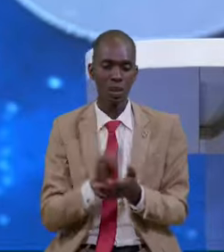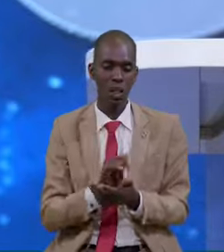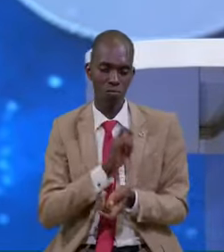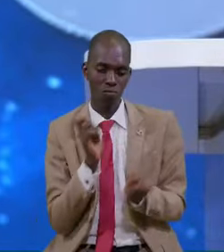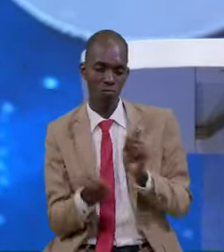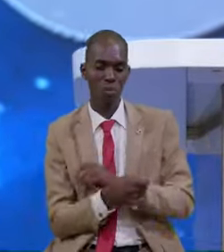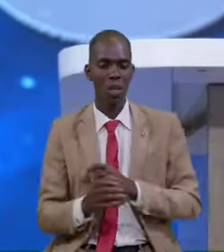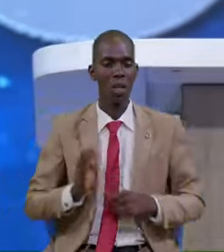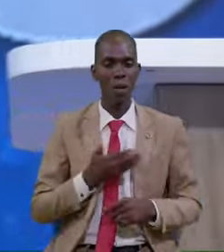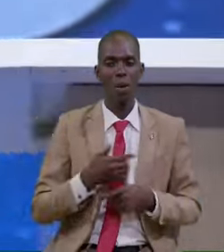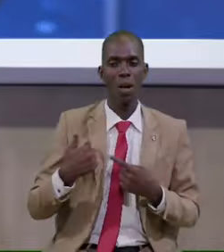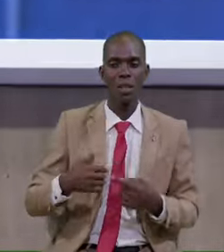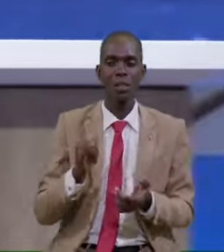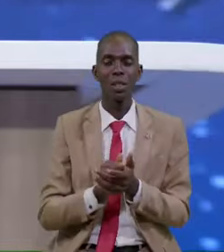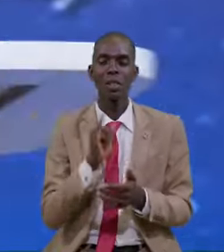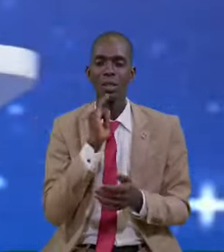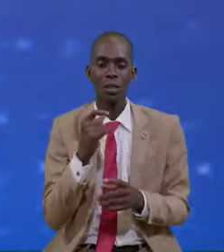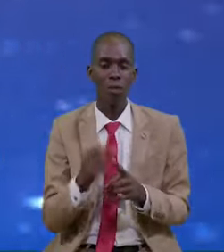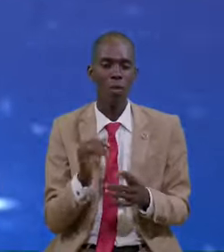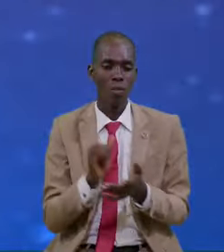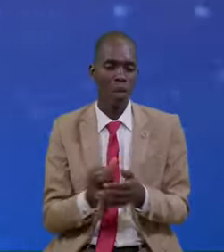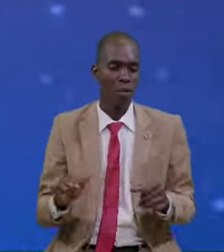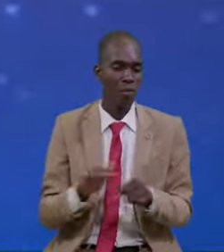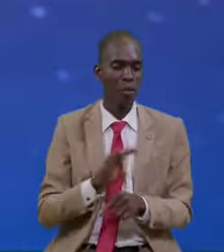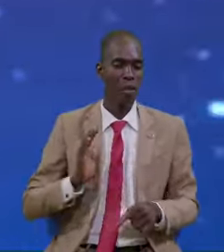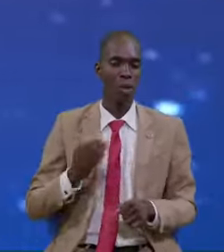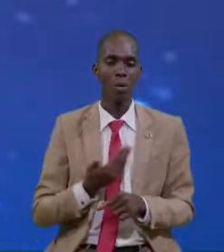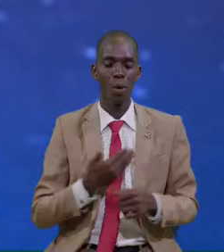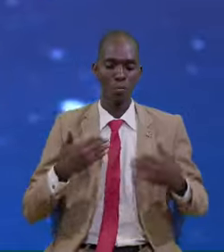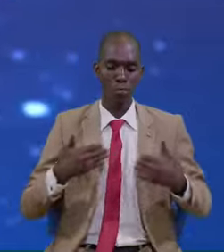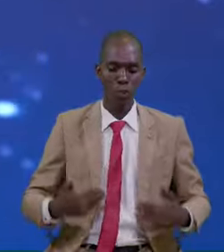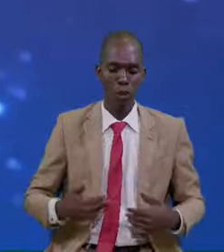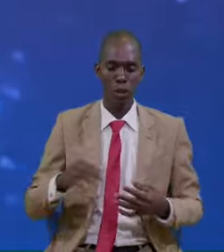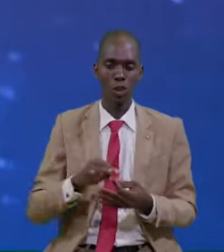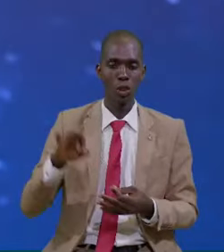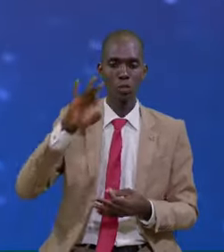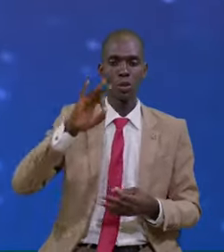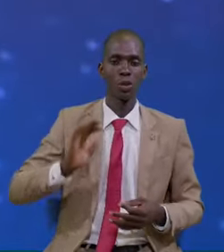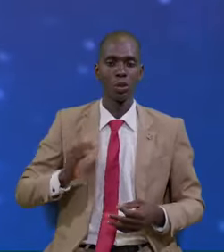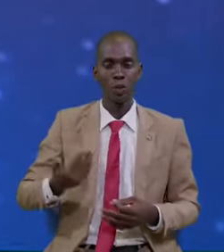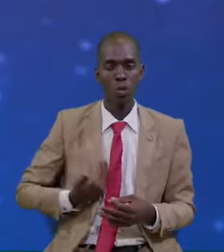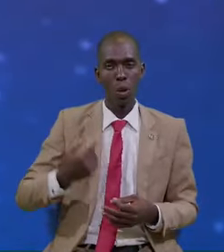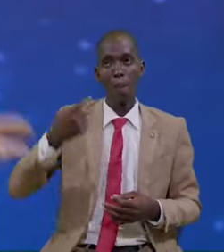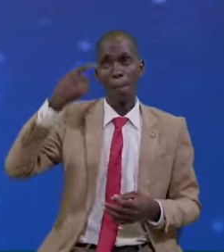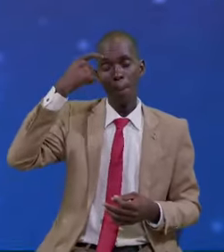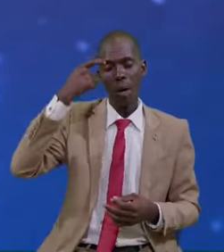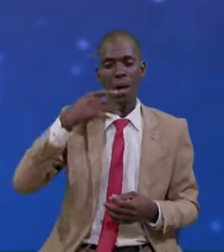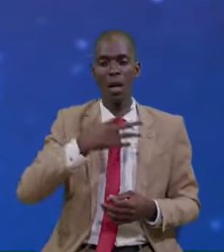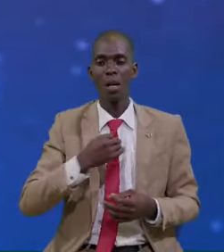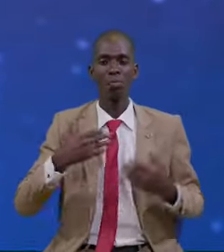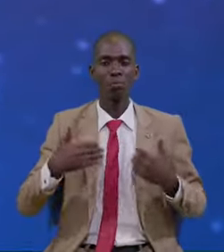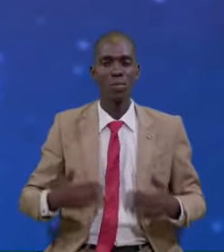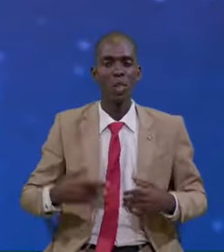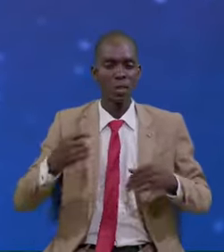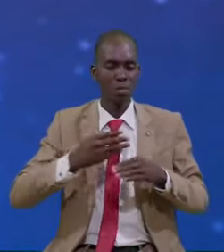heals our body. It says spirit, soul and body. Spirit, mind and body, the totality of